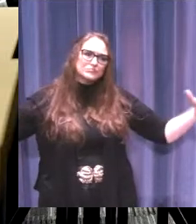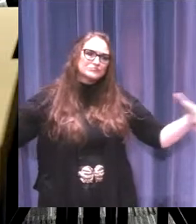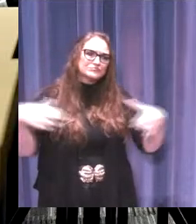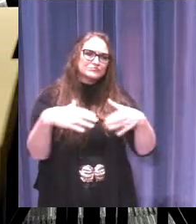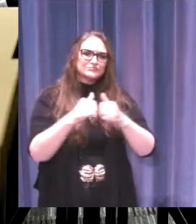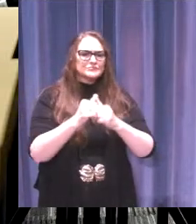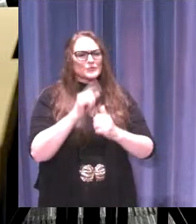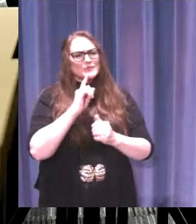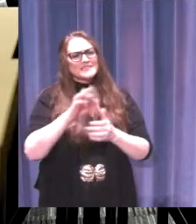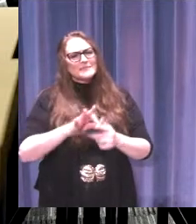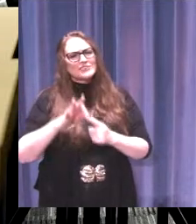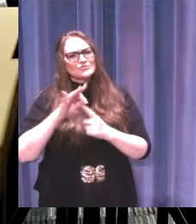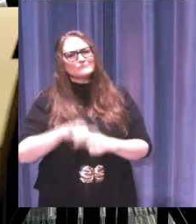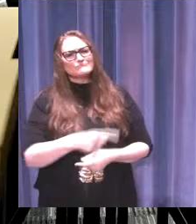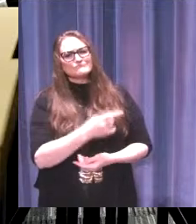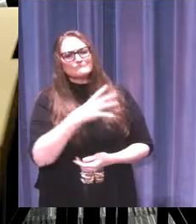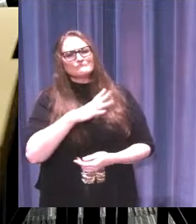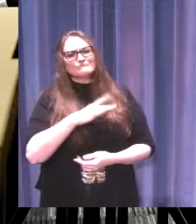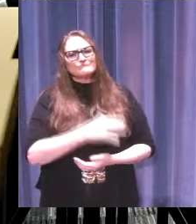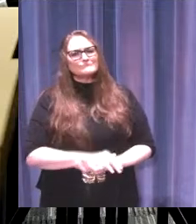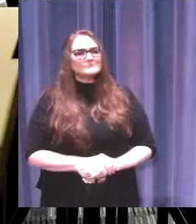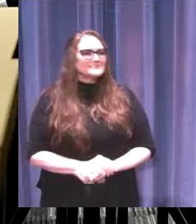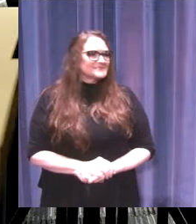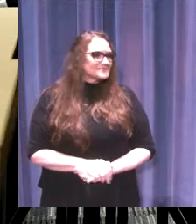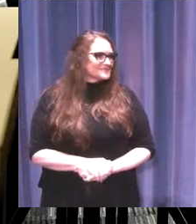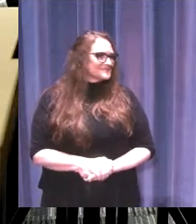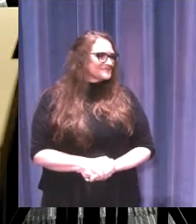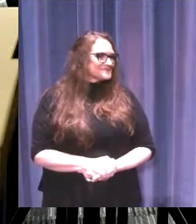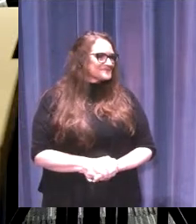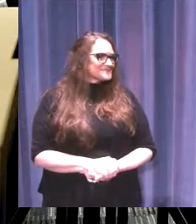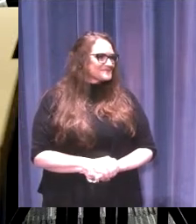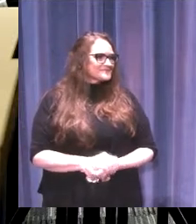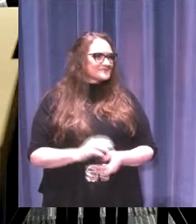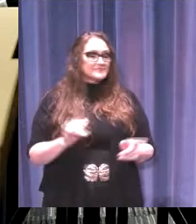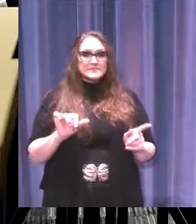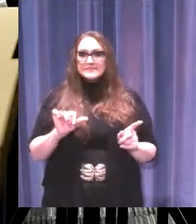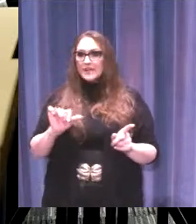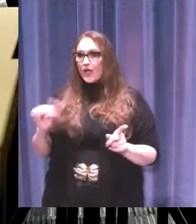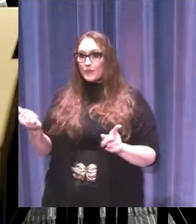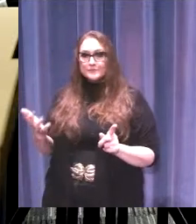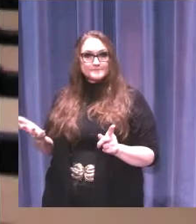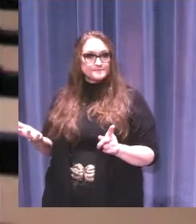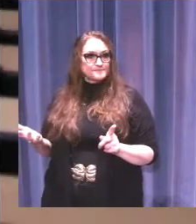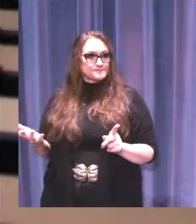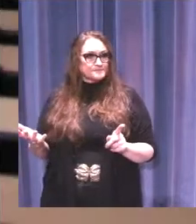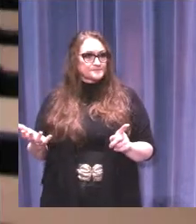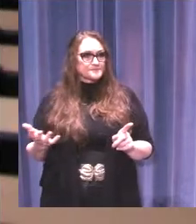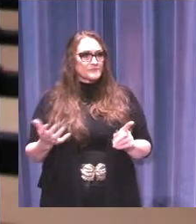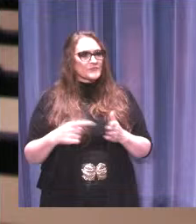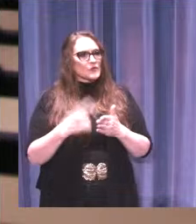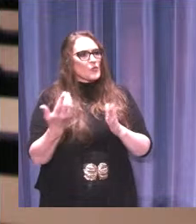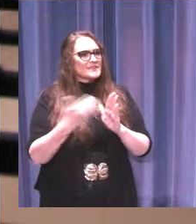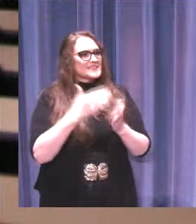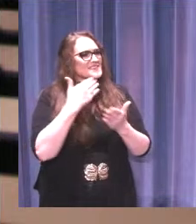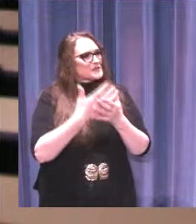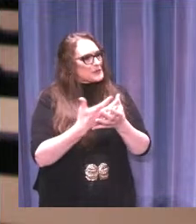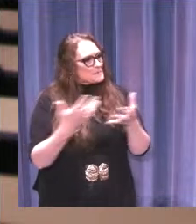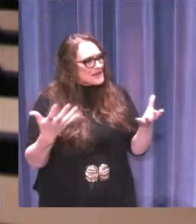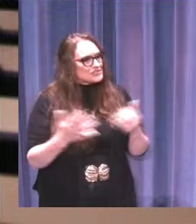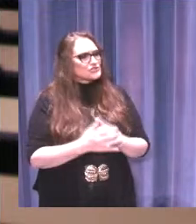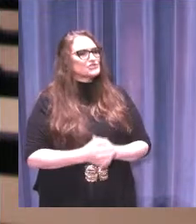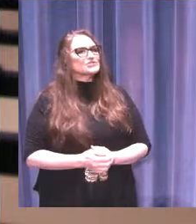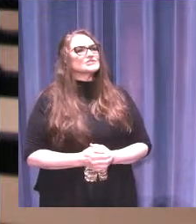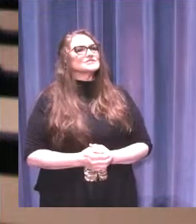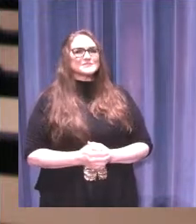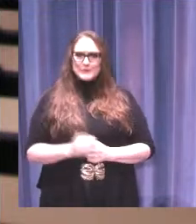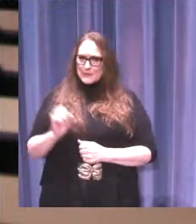something that really special. Okay. Are there any other? Once again, thank you very much, and